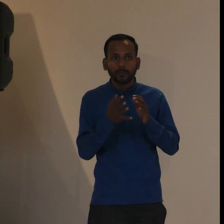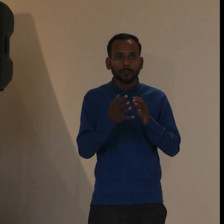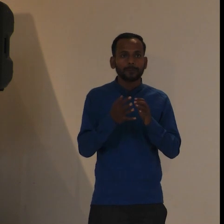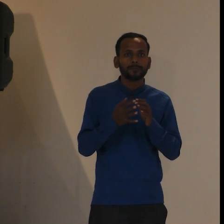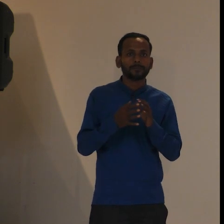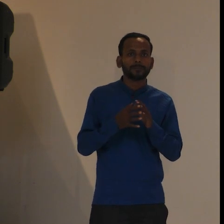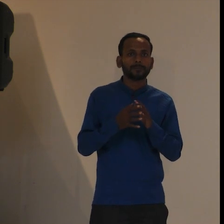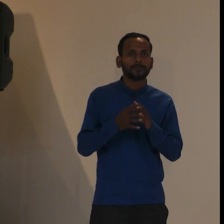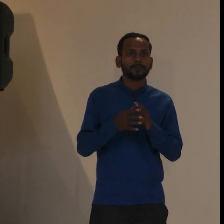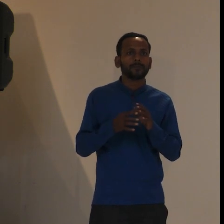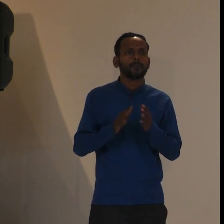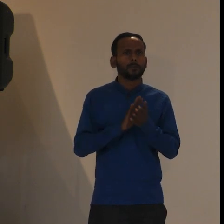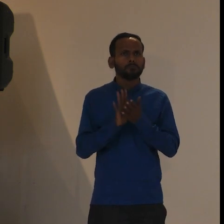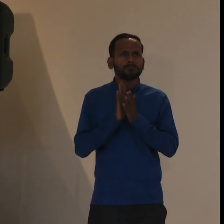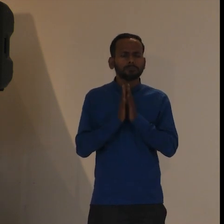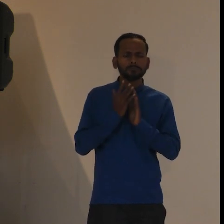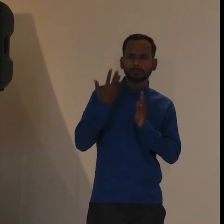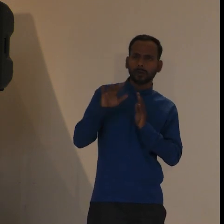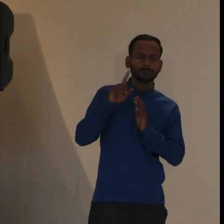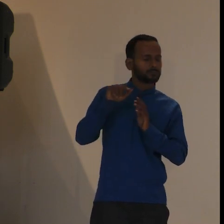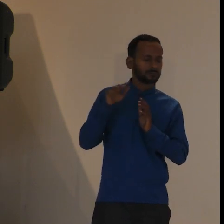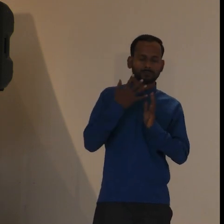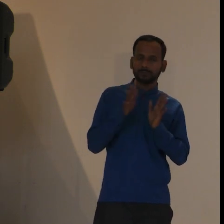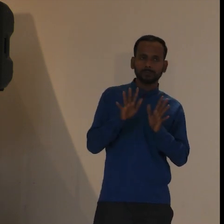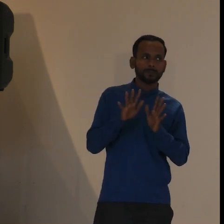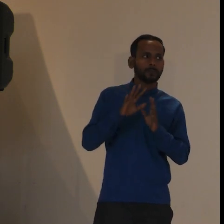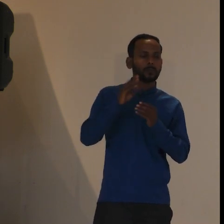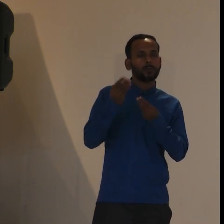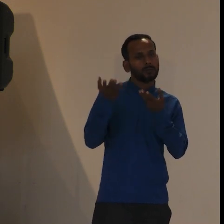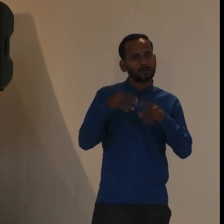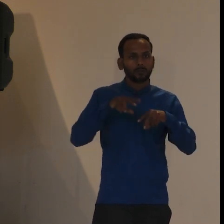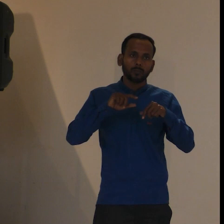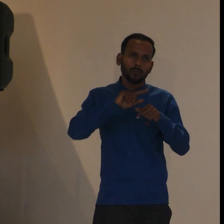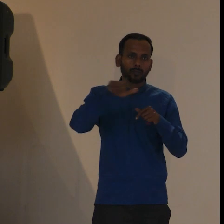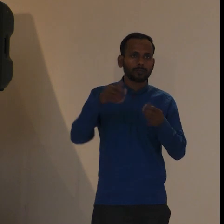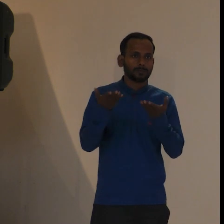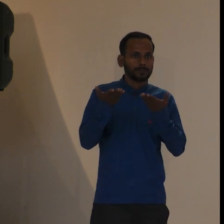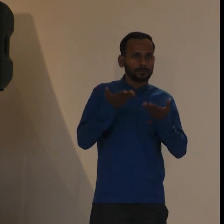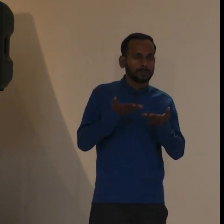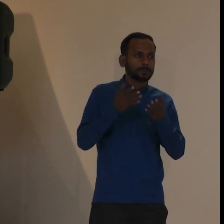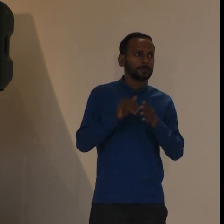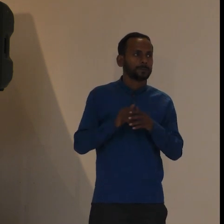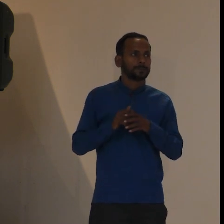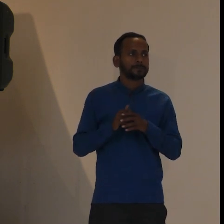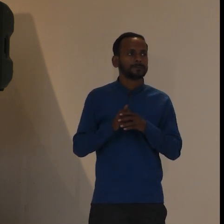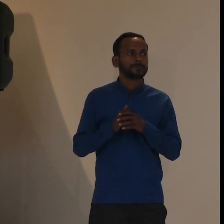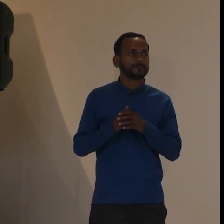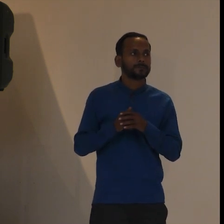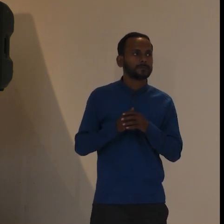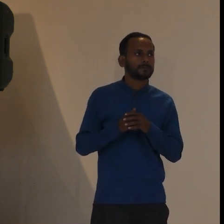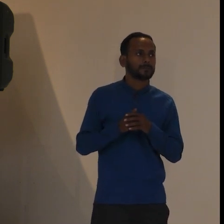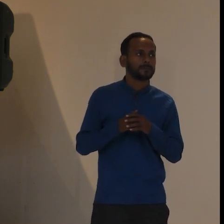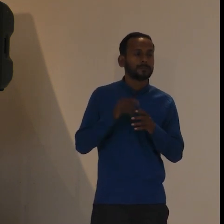is also there in this particular image. We're very sure it is an image of the Blessed Virgin Mary. There is the dove above her as well. So there's no